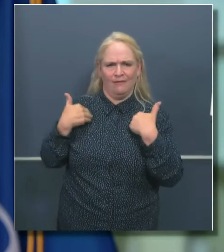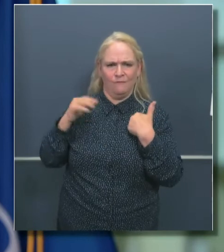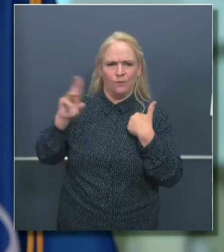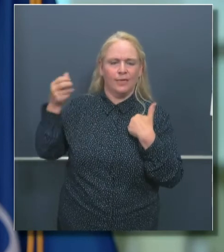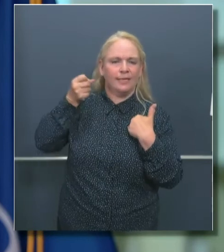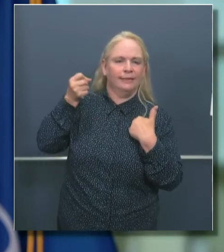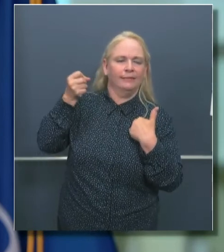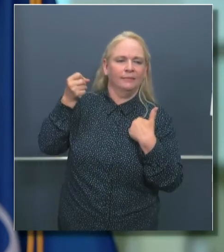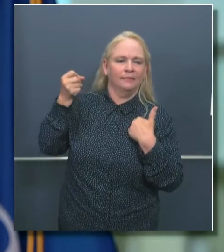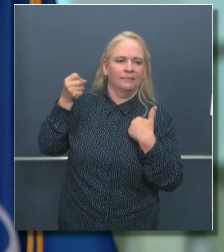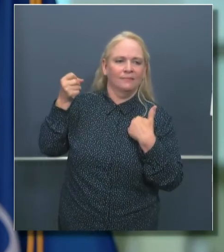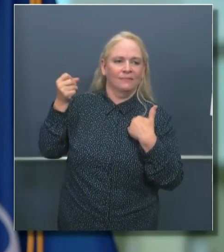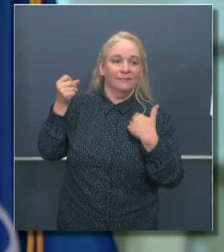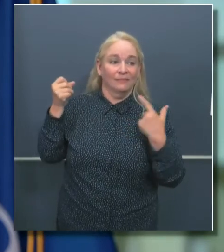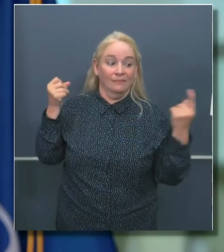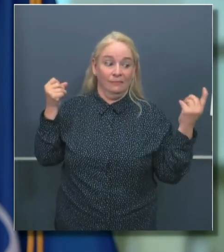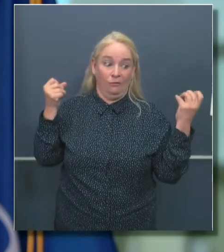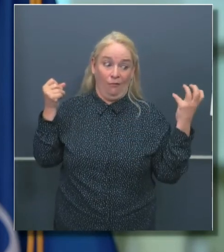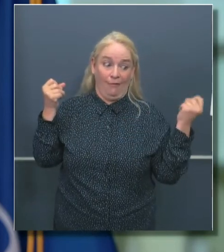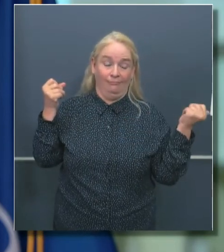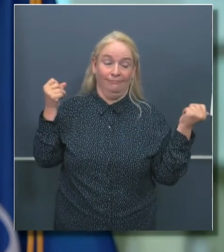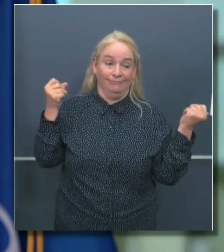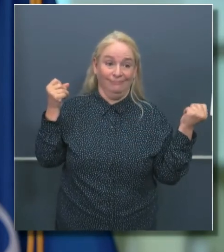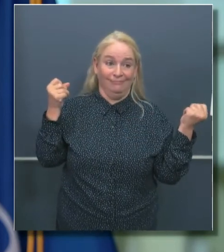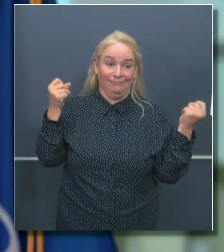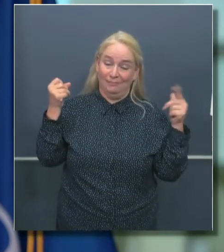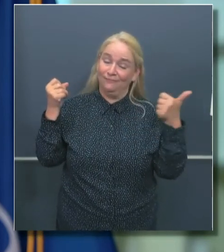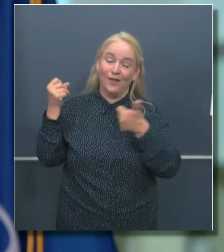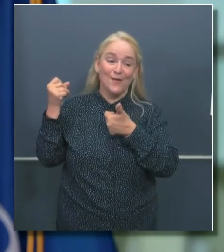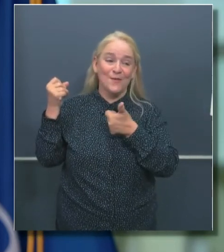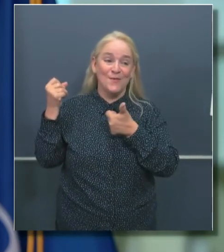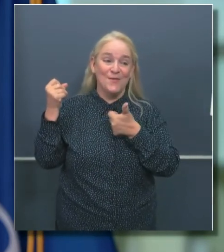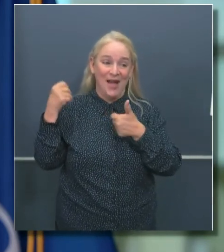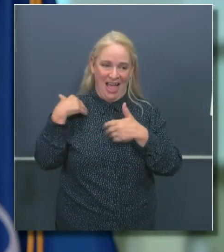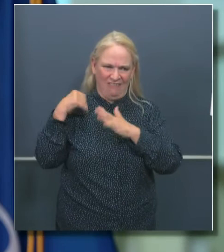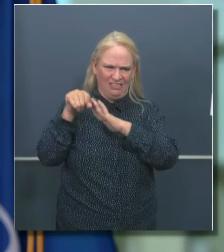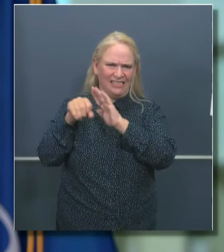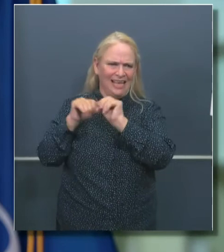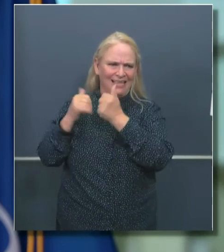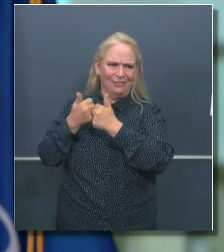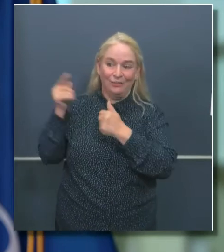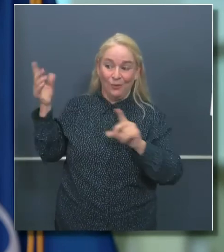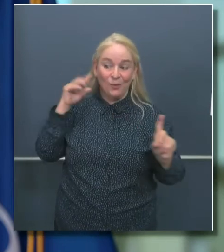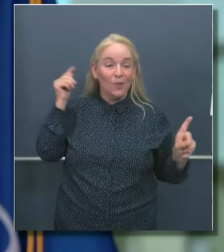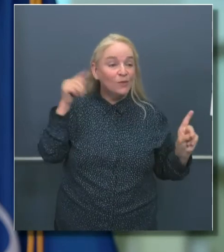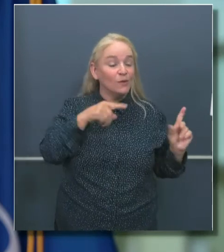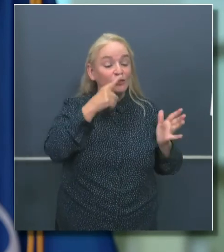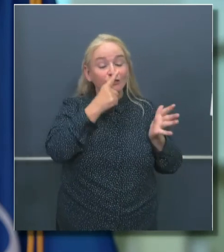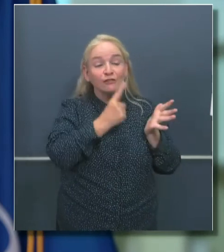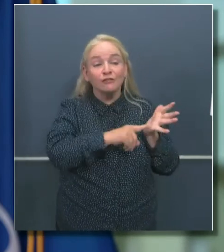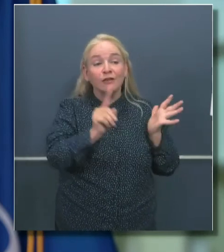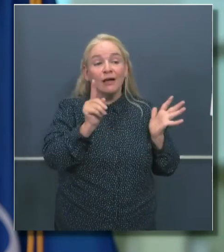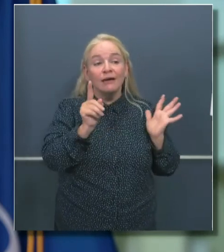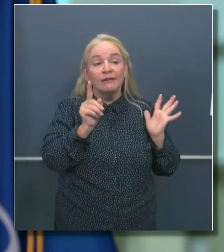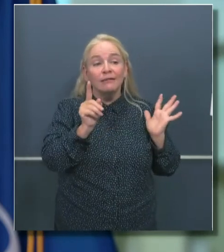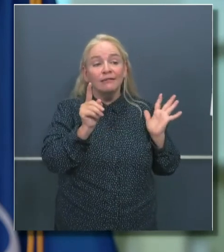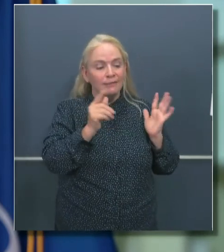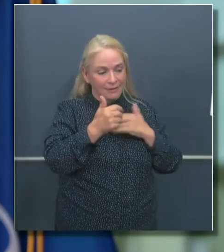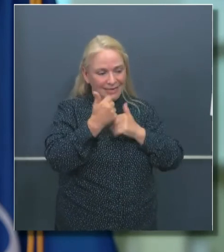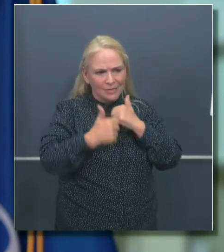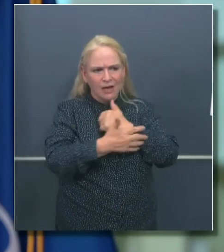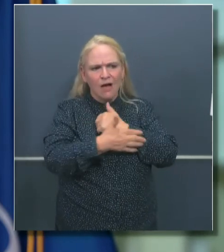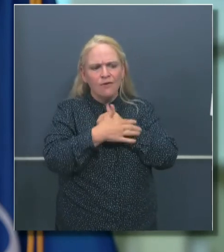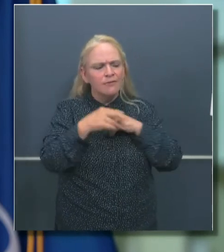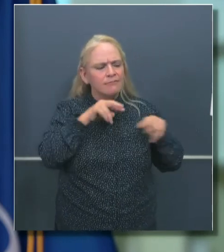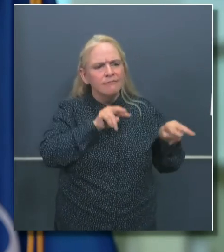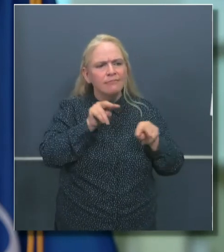have these teams already assembled in 6 key regions in this state. It's precisely why we'll continue, because we have